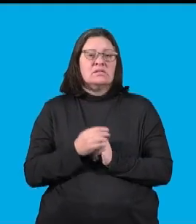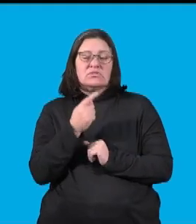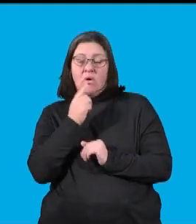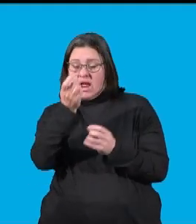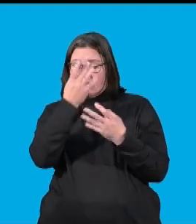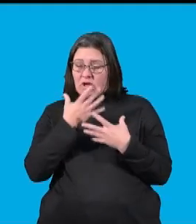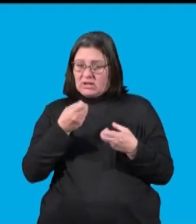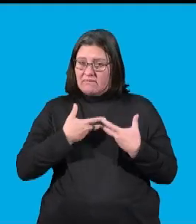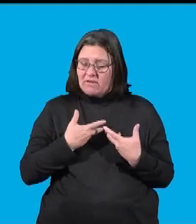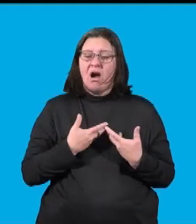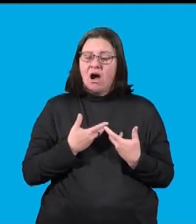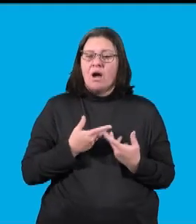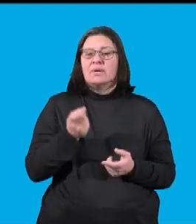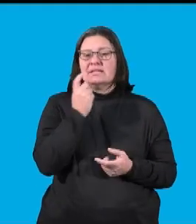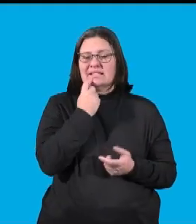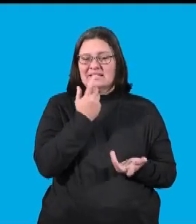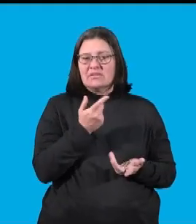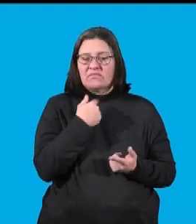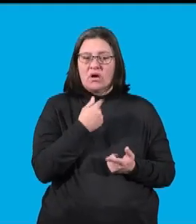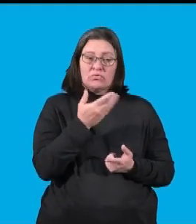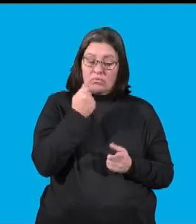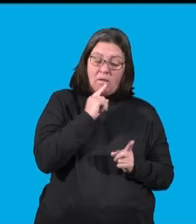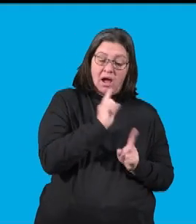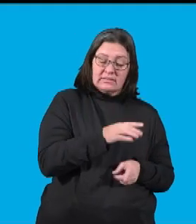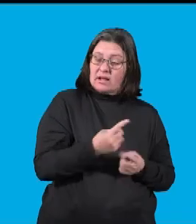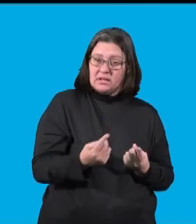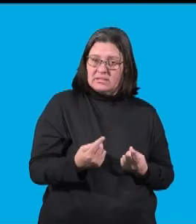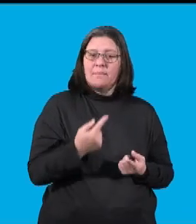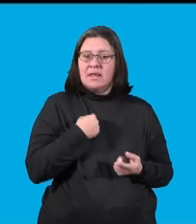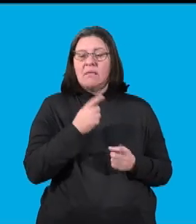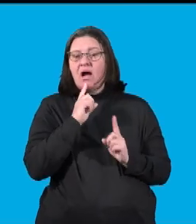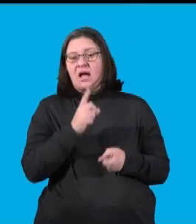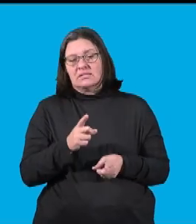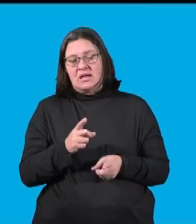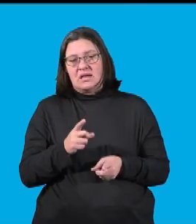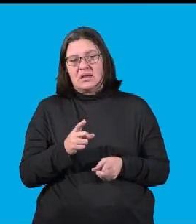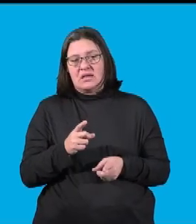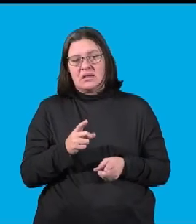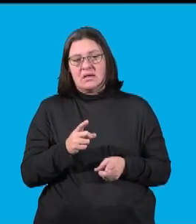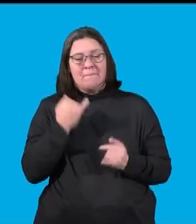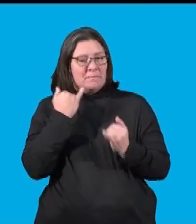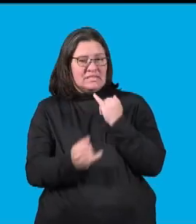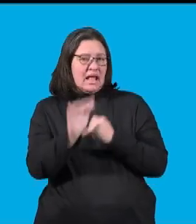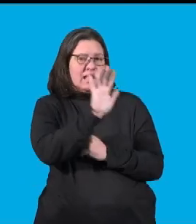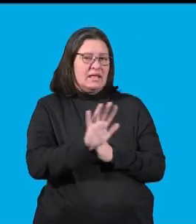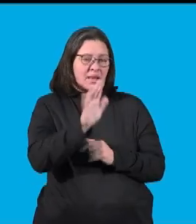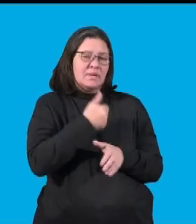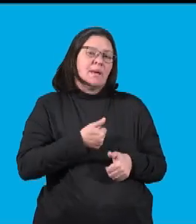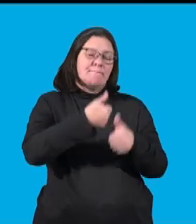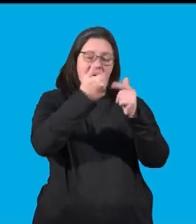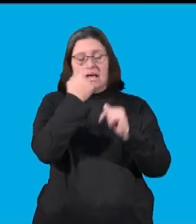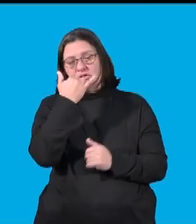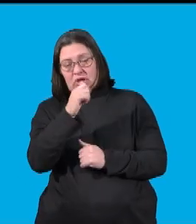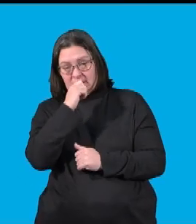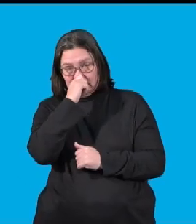is excellent when they give us this information, because I know already that if I don't get to these answers, then my answer is, I've made a mistake somewhere